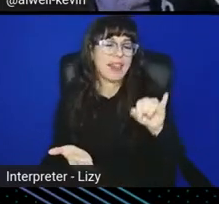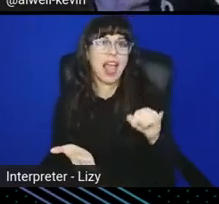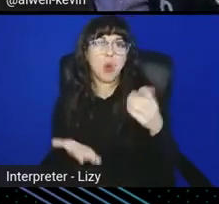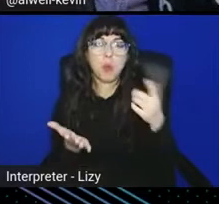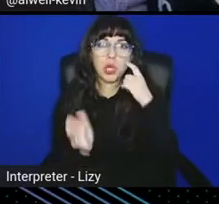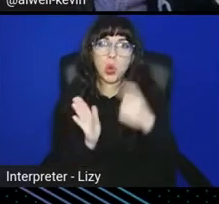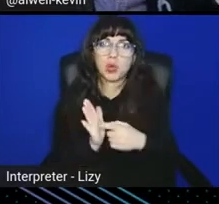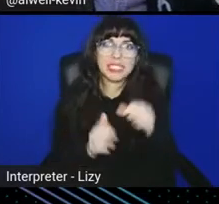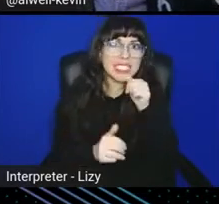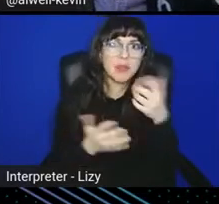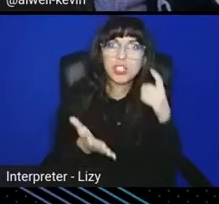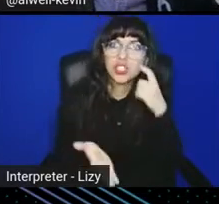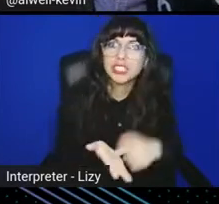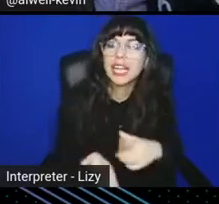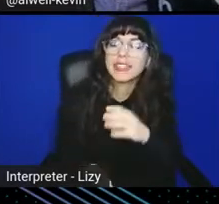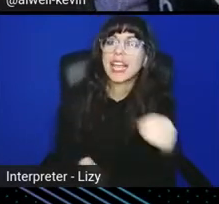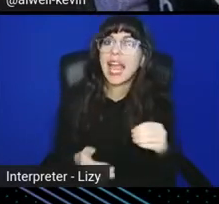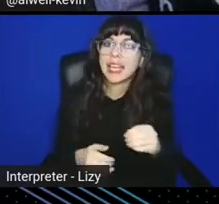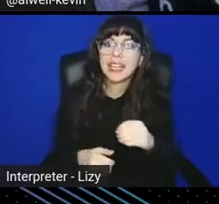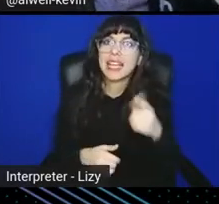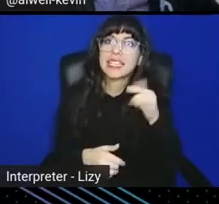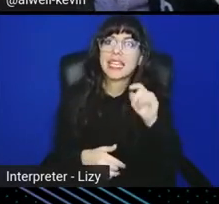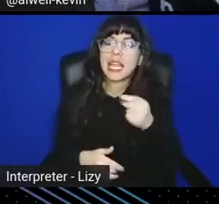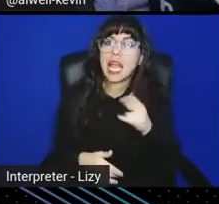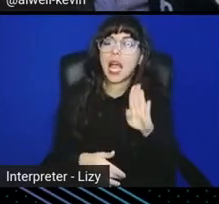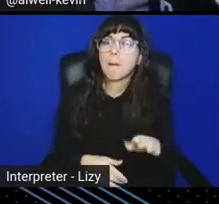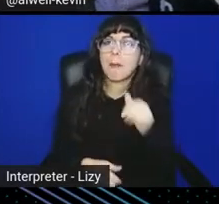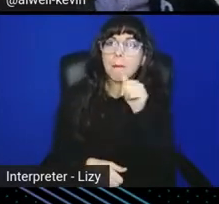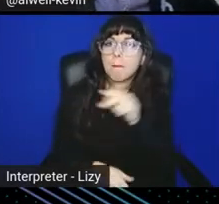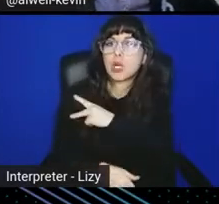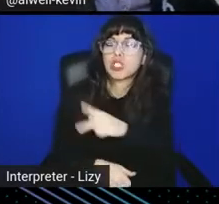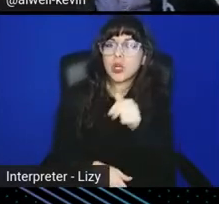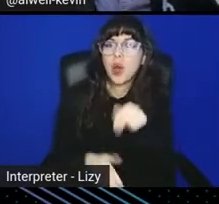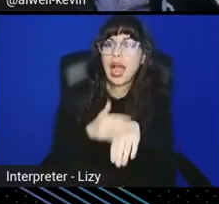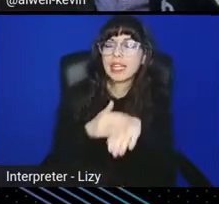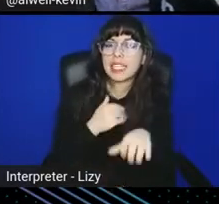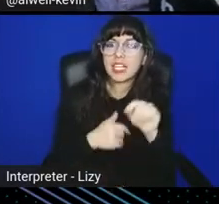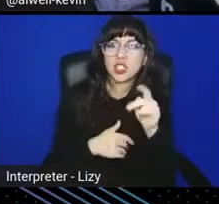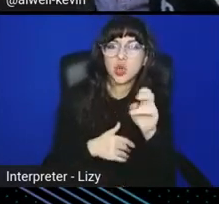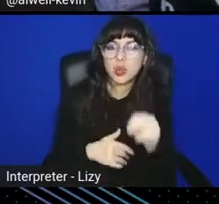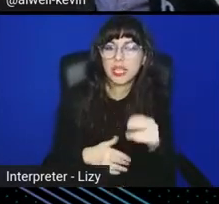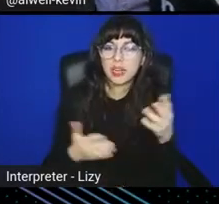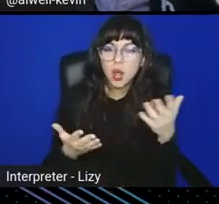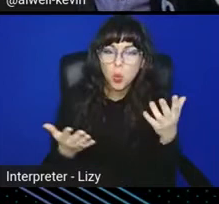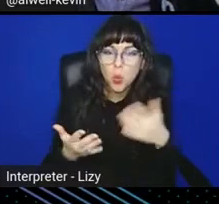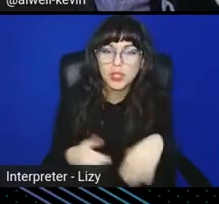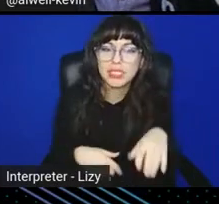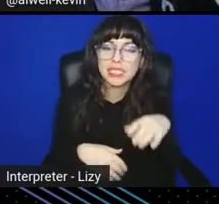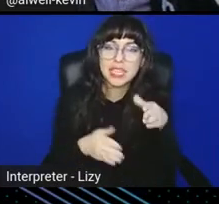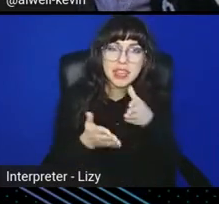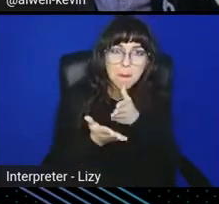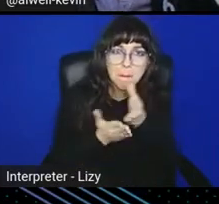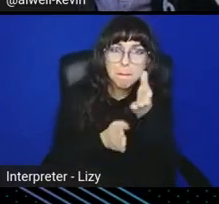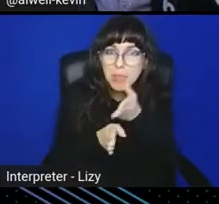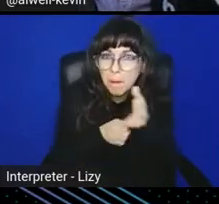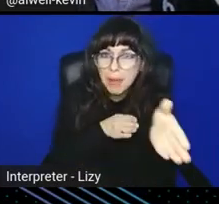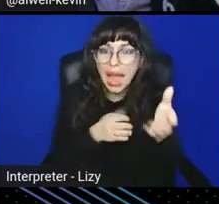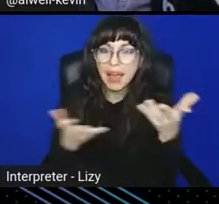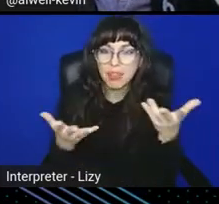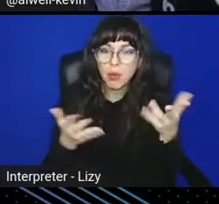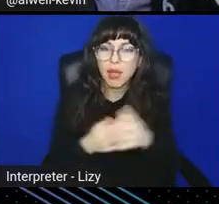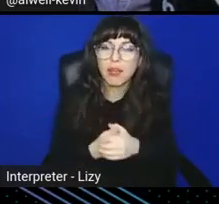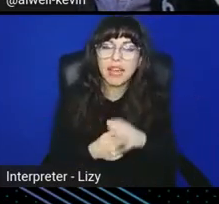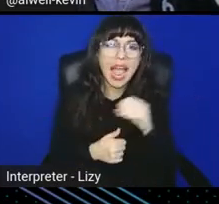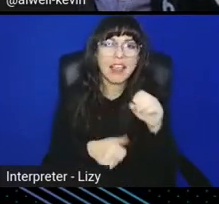of a GitHub personal access token. Here's the commit that we found it in, the path to it, right? And a workflow in order